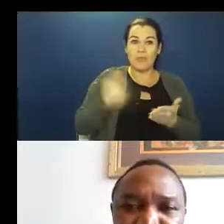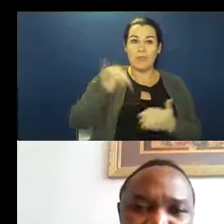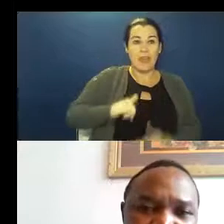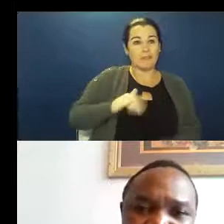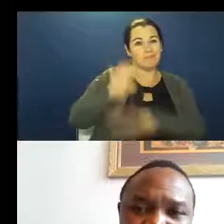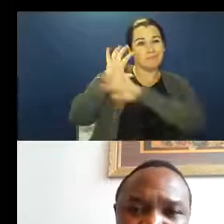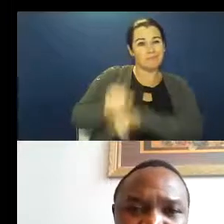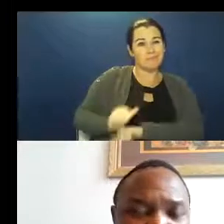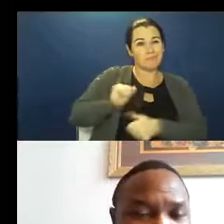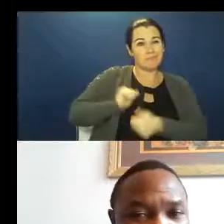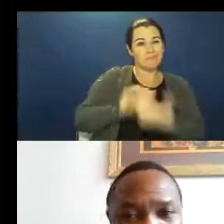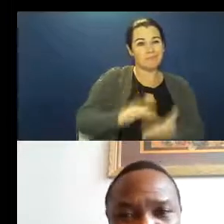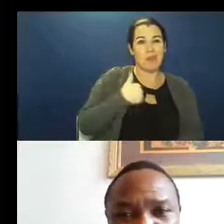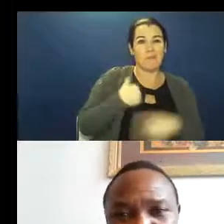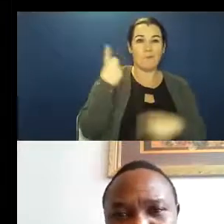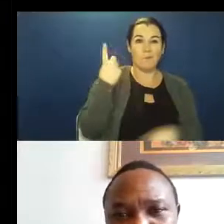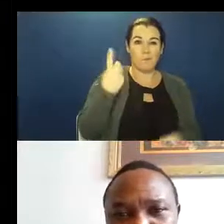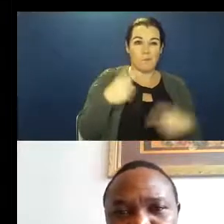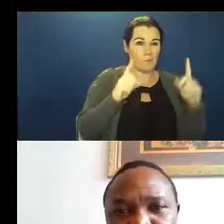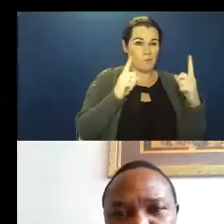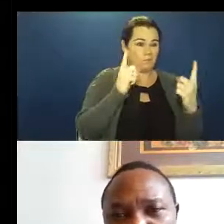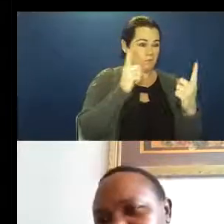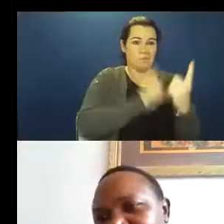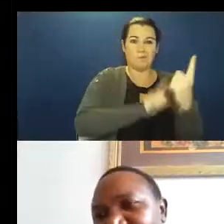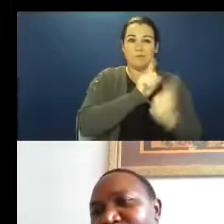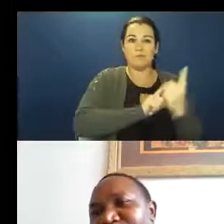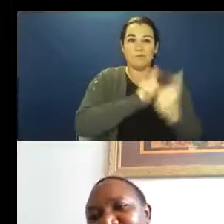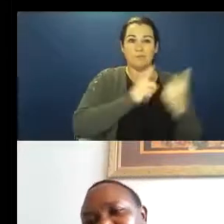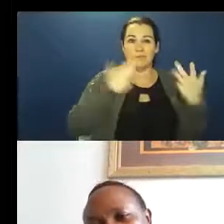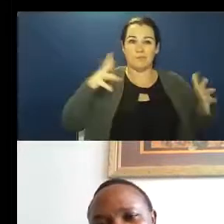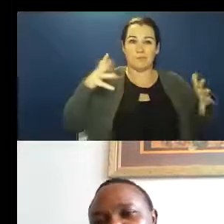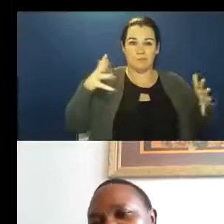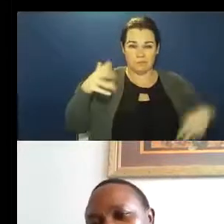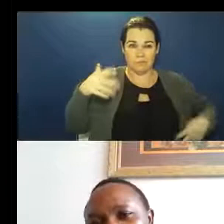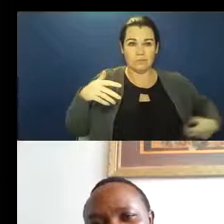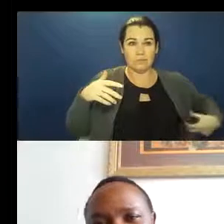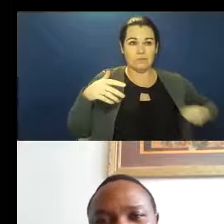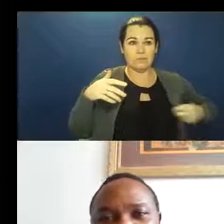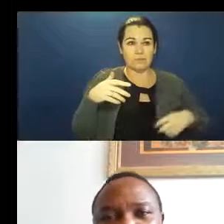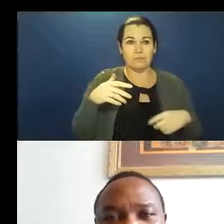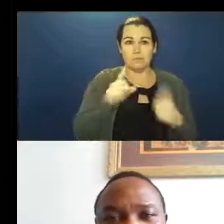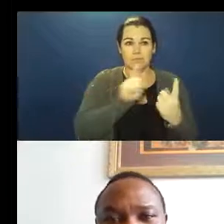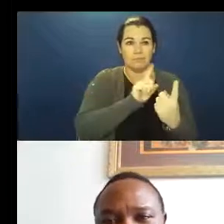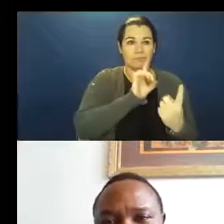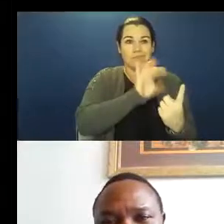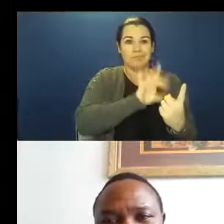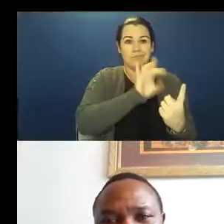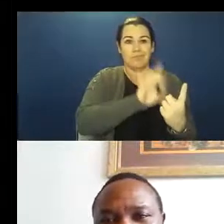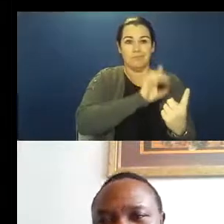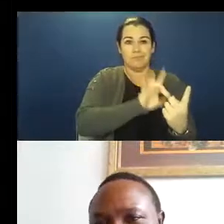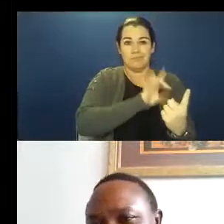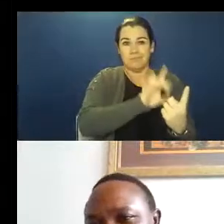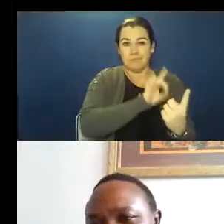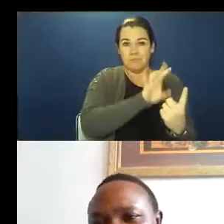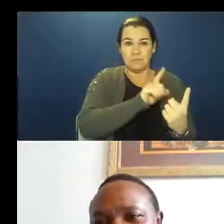model whereby you have one mentor providing mentorship service